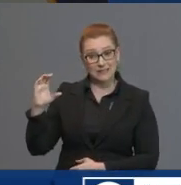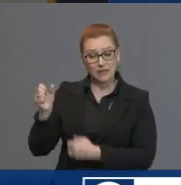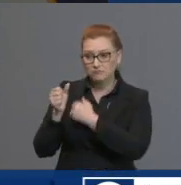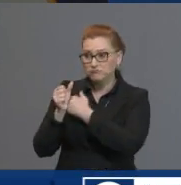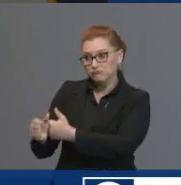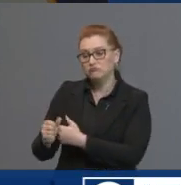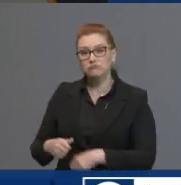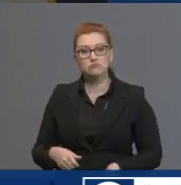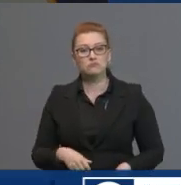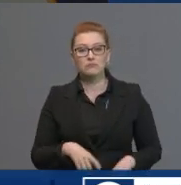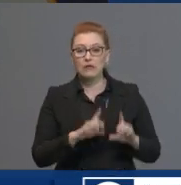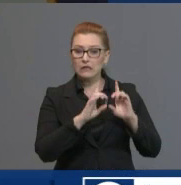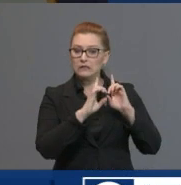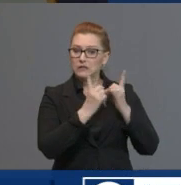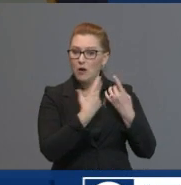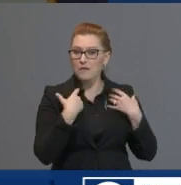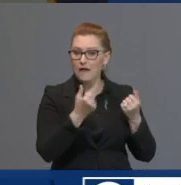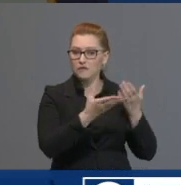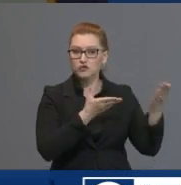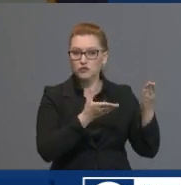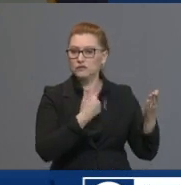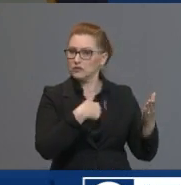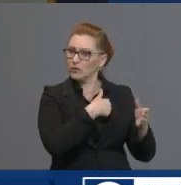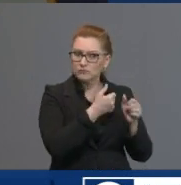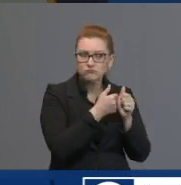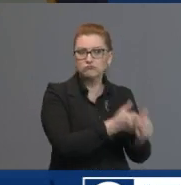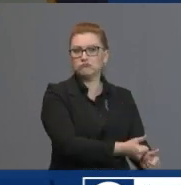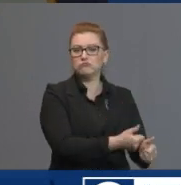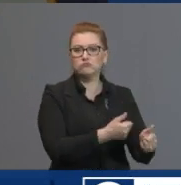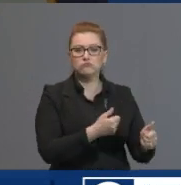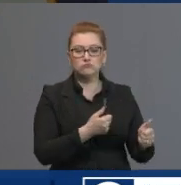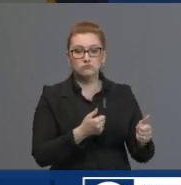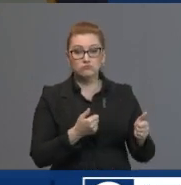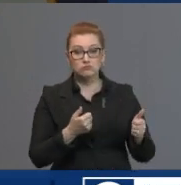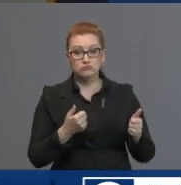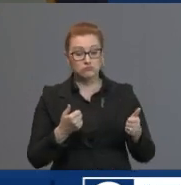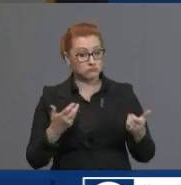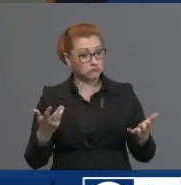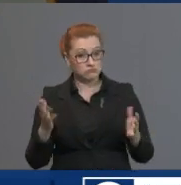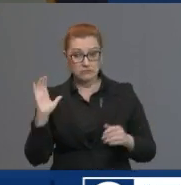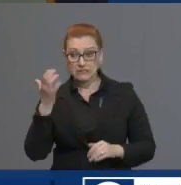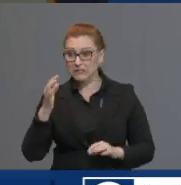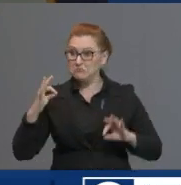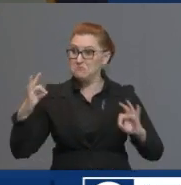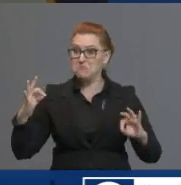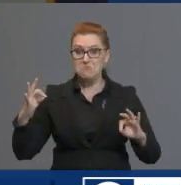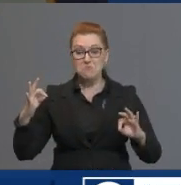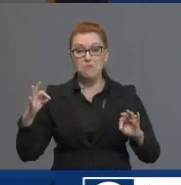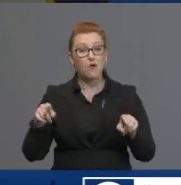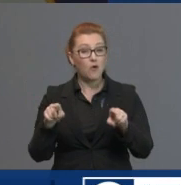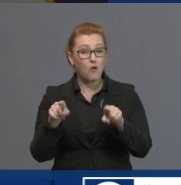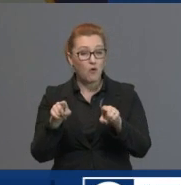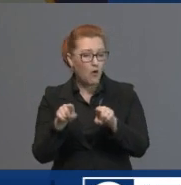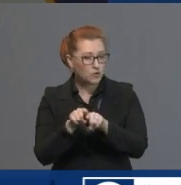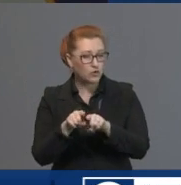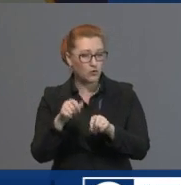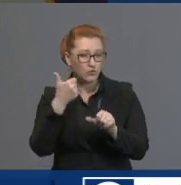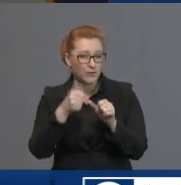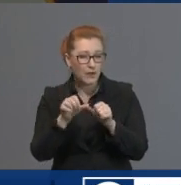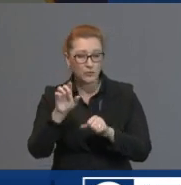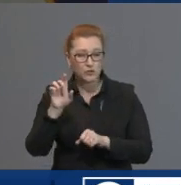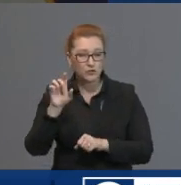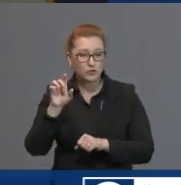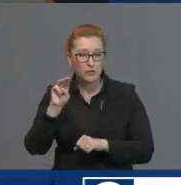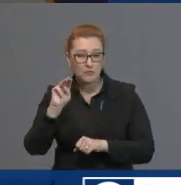Prevention. It's in alignment with the Department of Health Services. And we also, mentioning again the date March 11th,